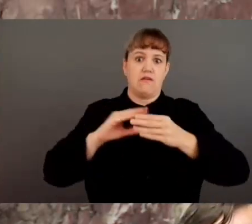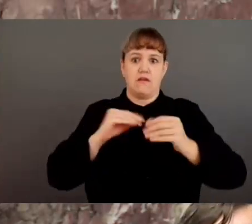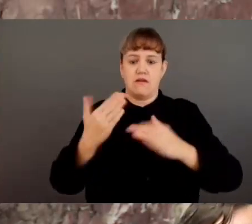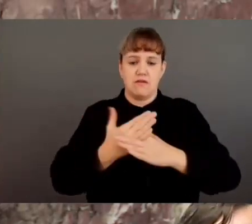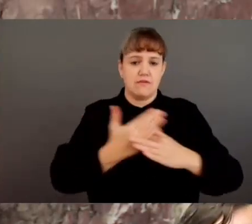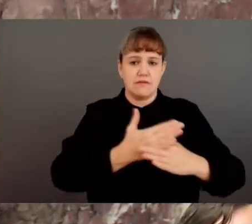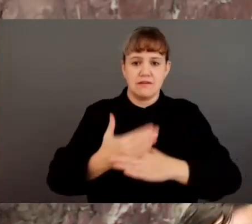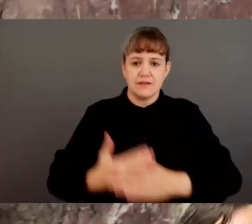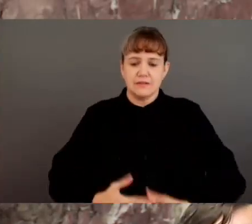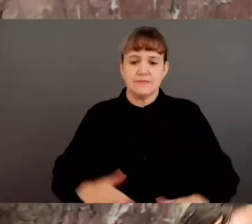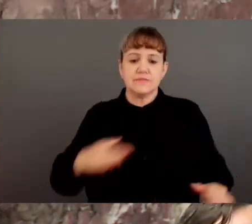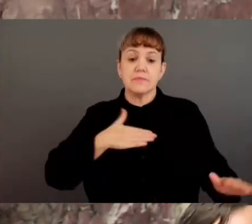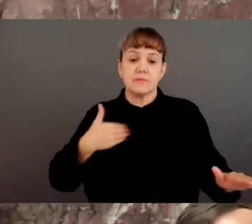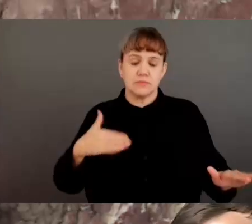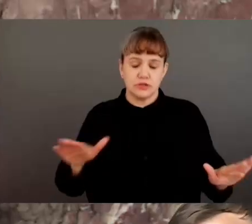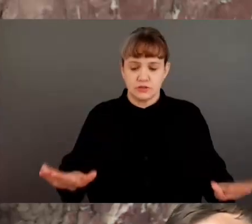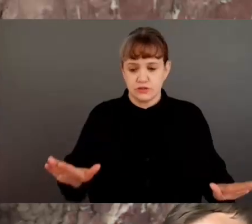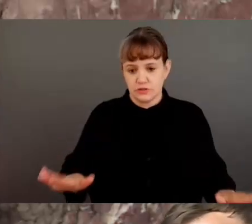members, order.